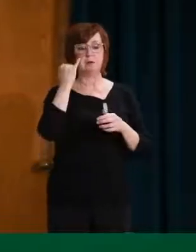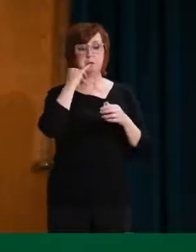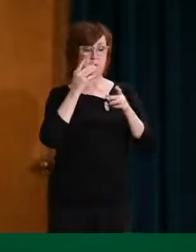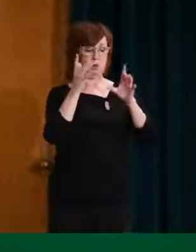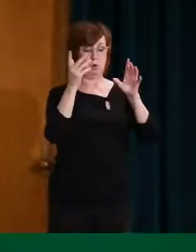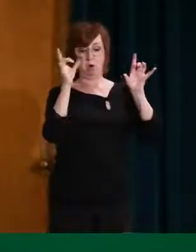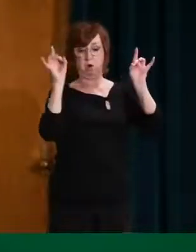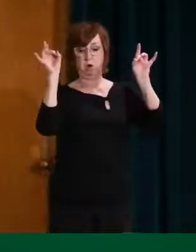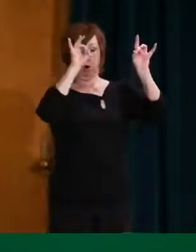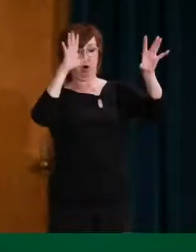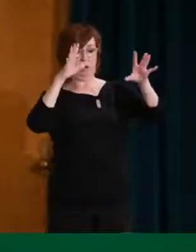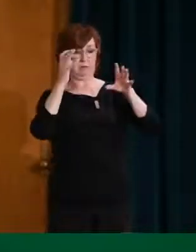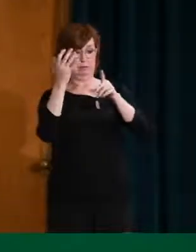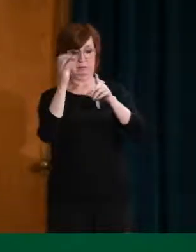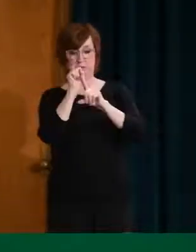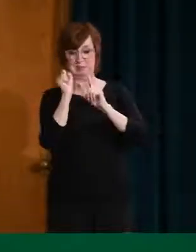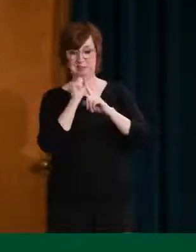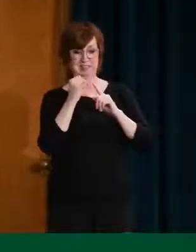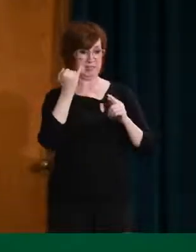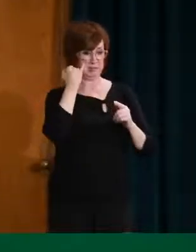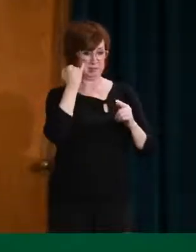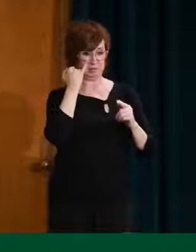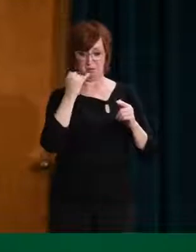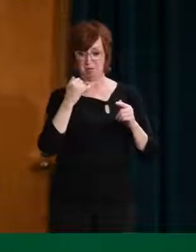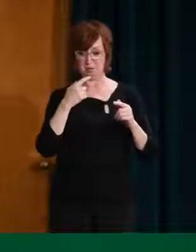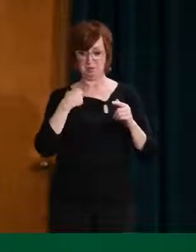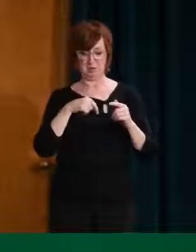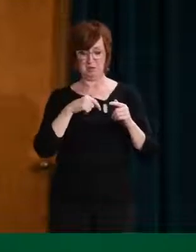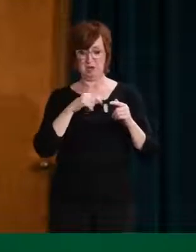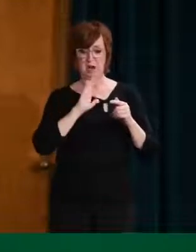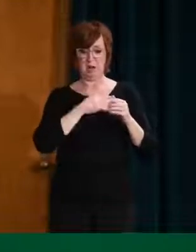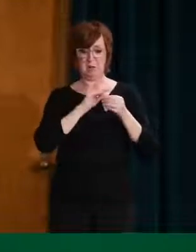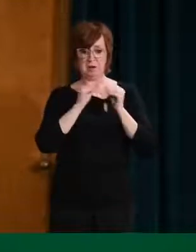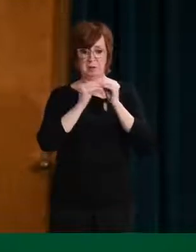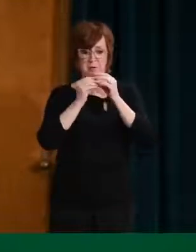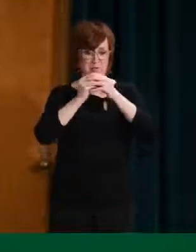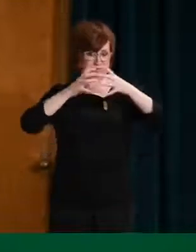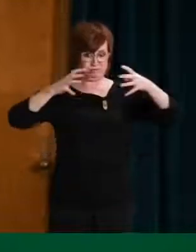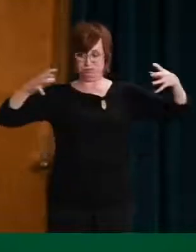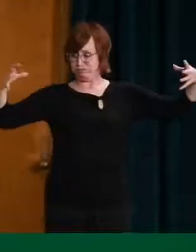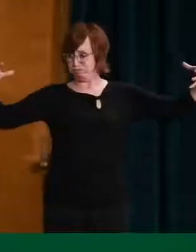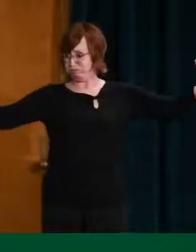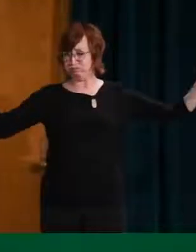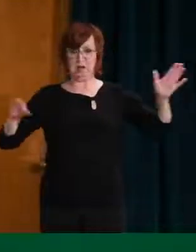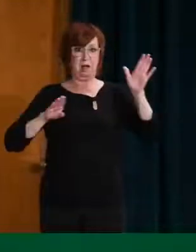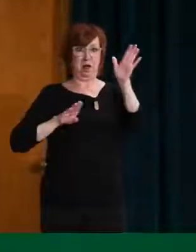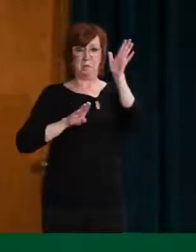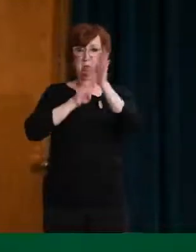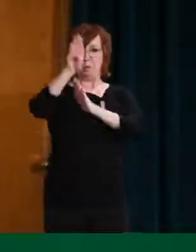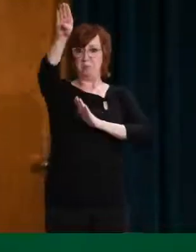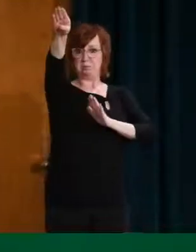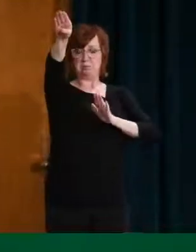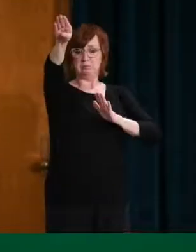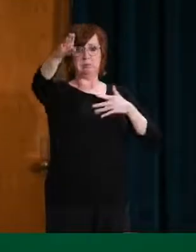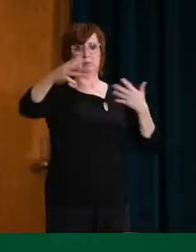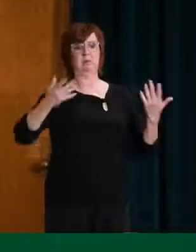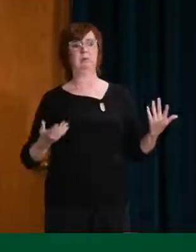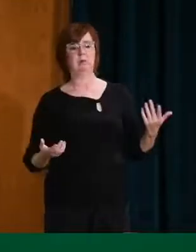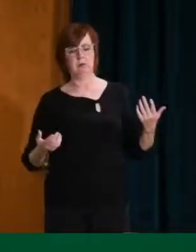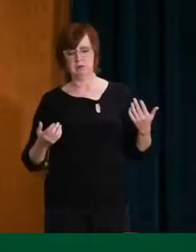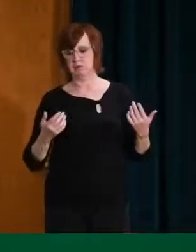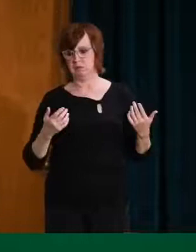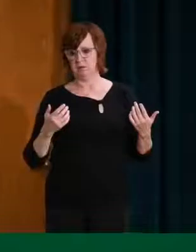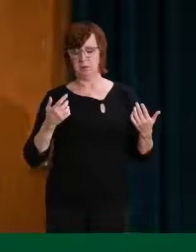when flattening the curve isn't as successful as we all are trying and aiming for it to be. And so when we